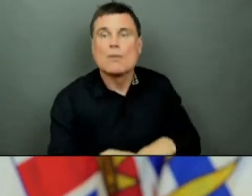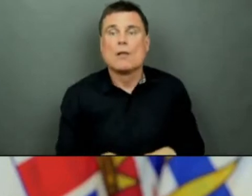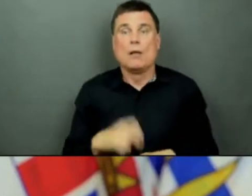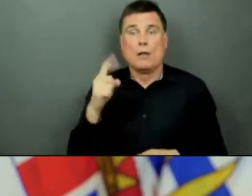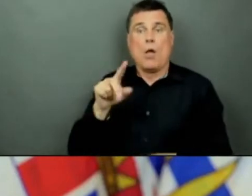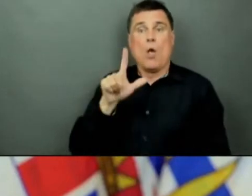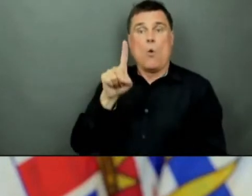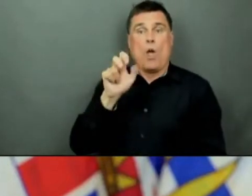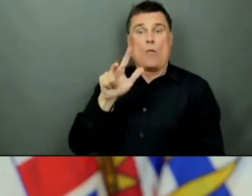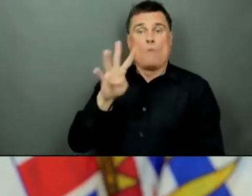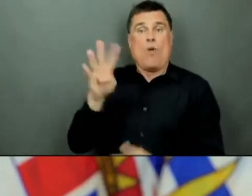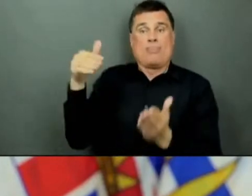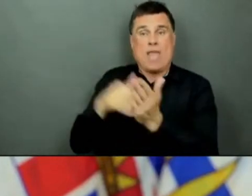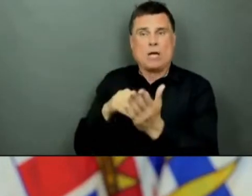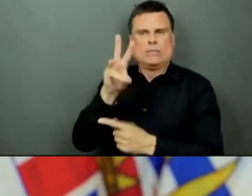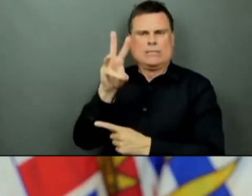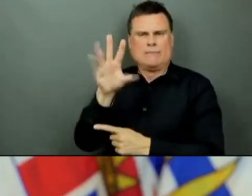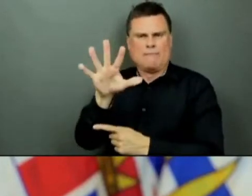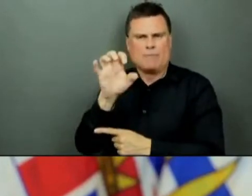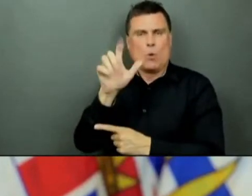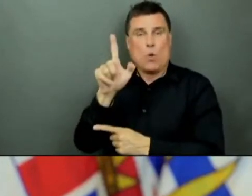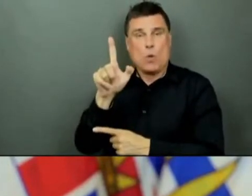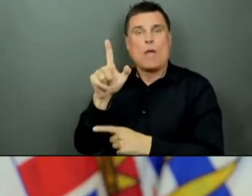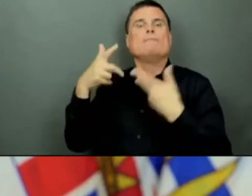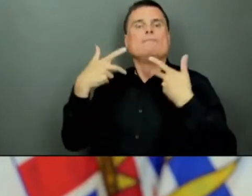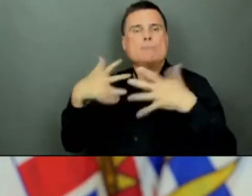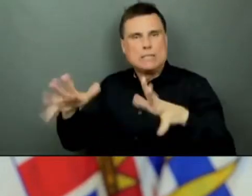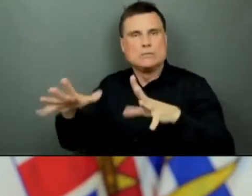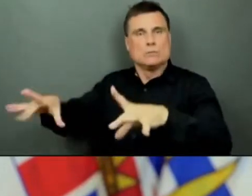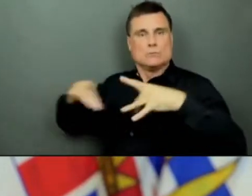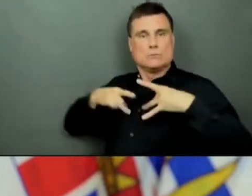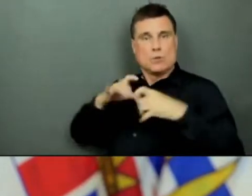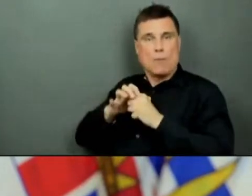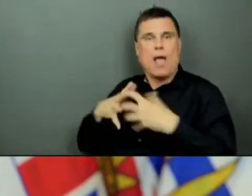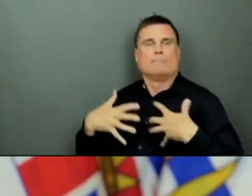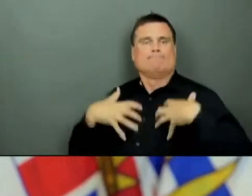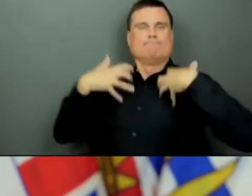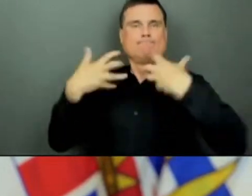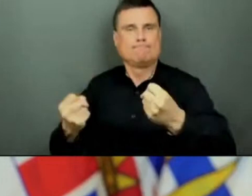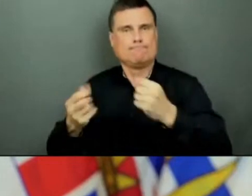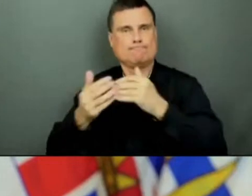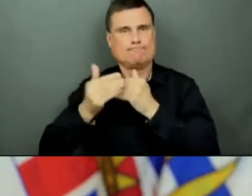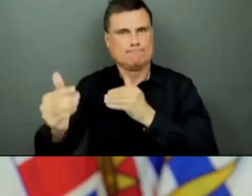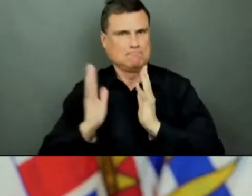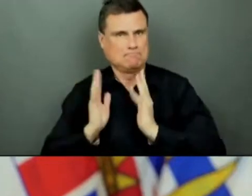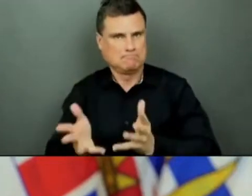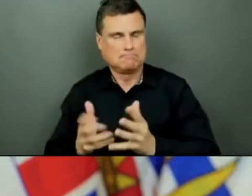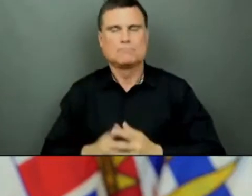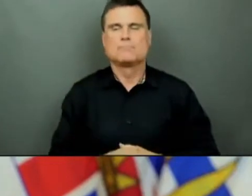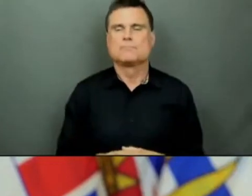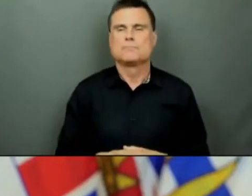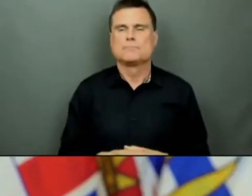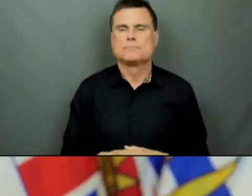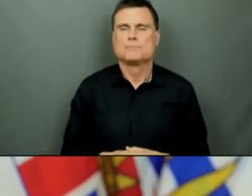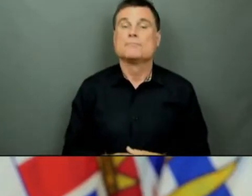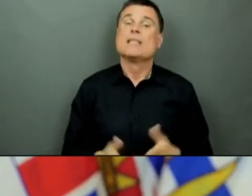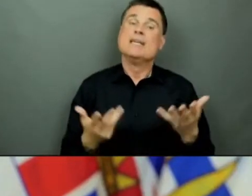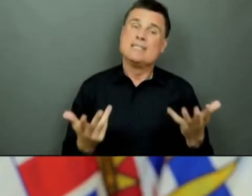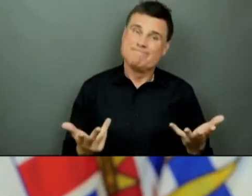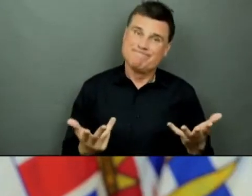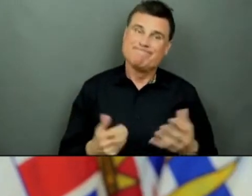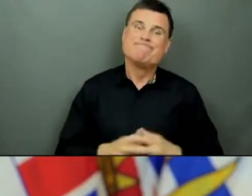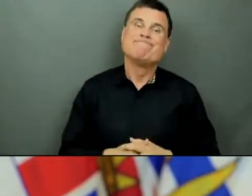134,521 people have recovered from their acute illness. Sadly, we continue to have people who die from